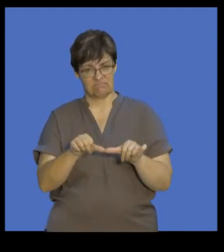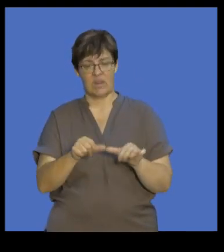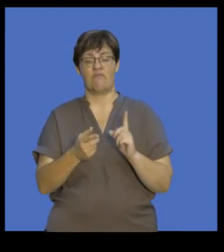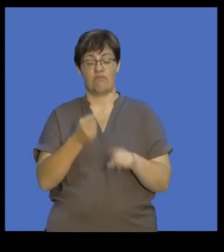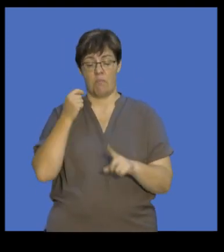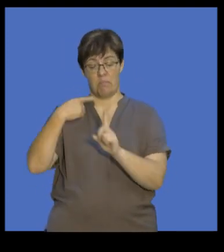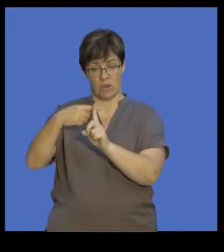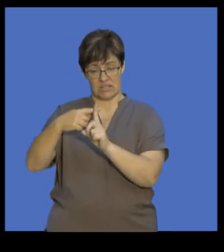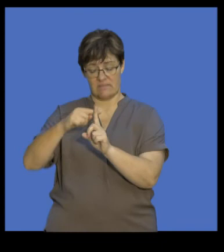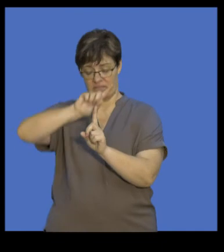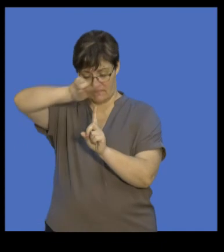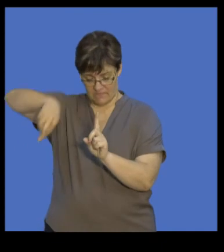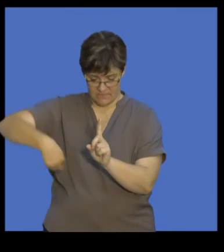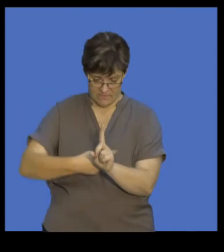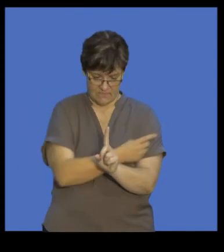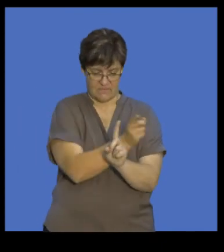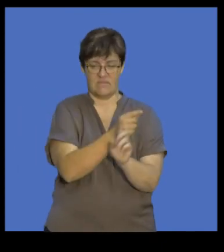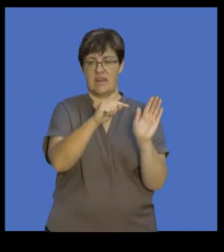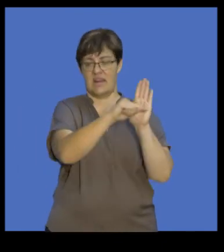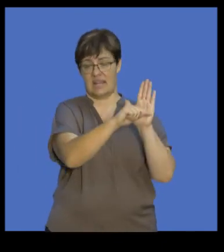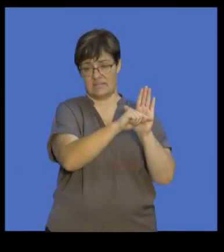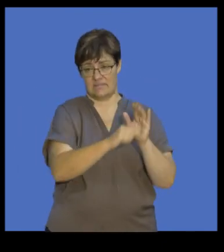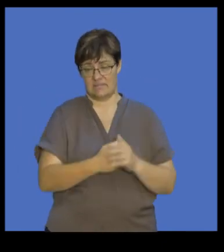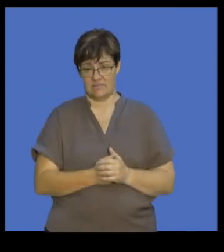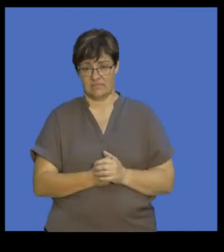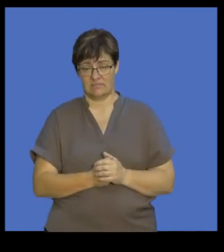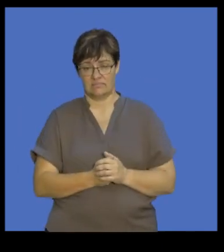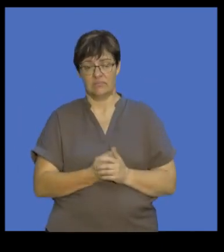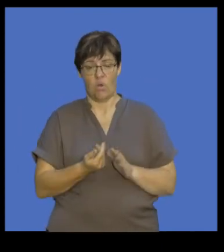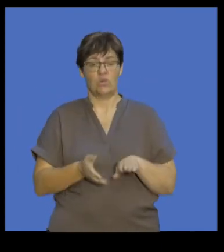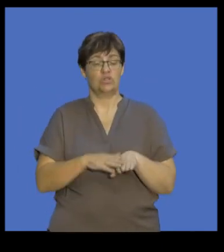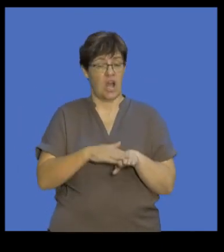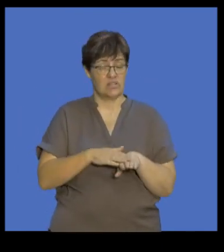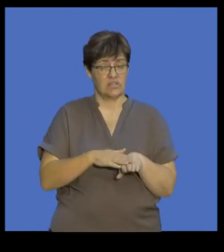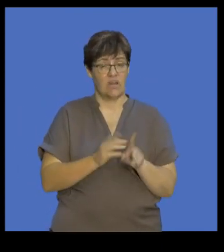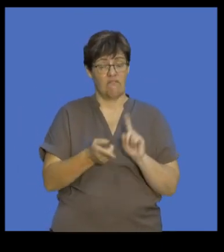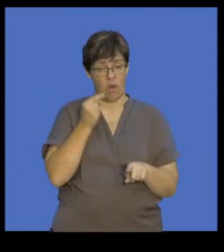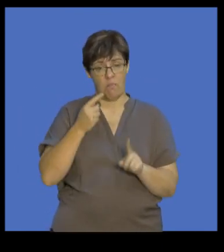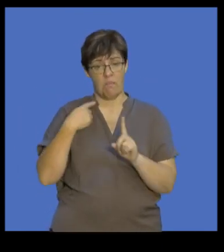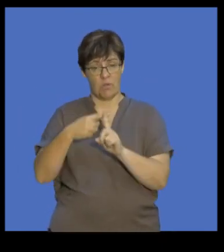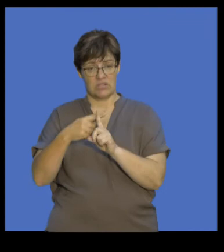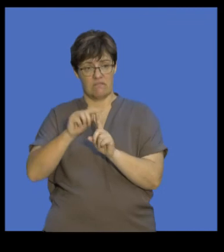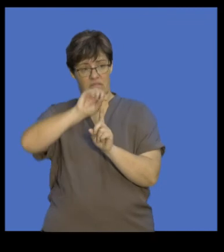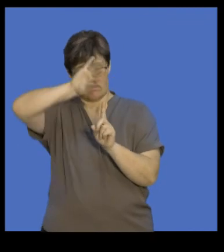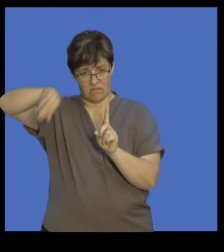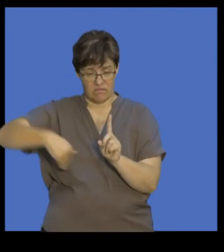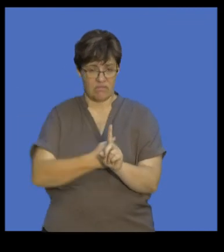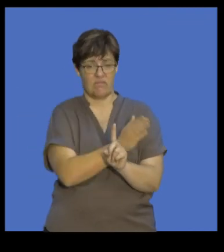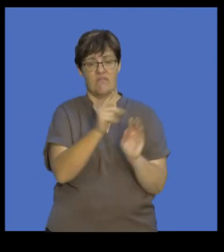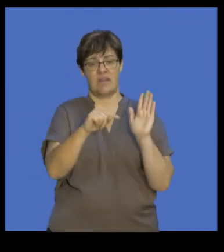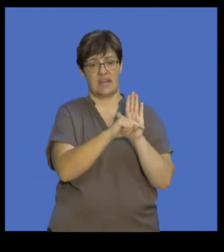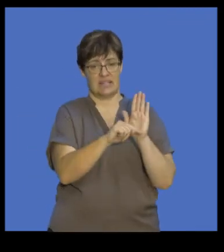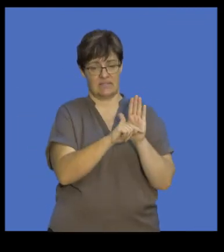convention the current flows from the current is from positive to negative, or charges move from